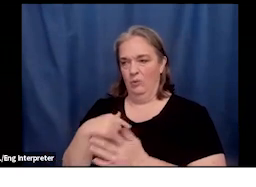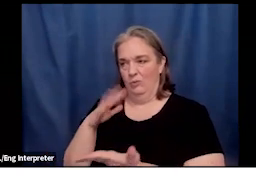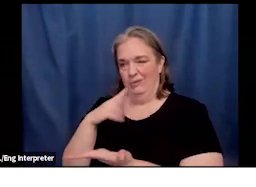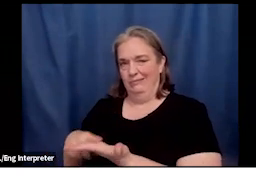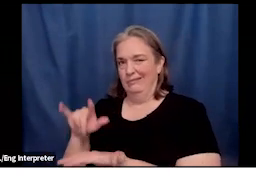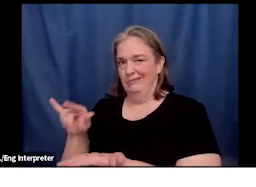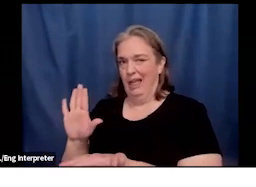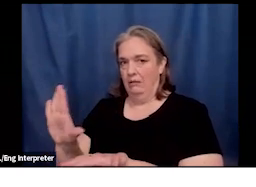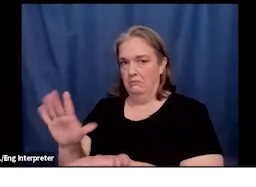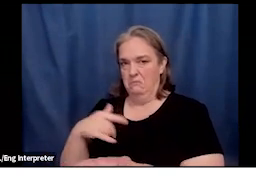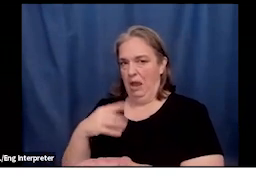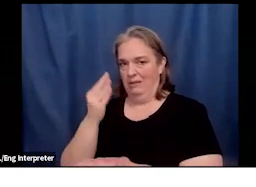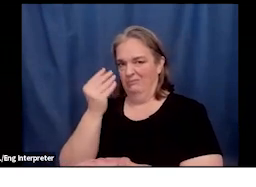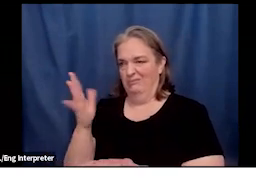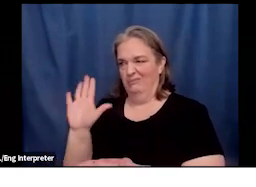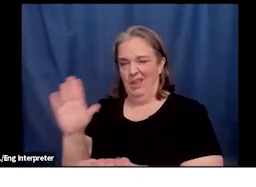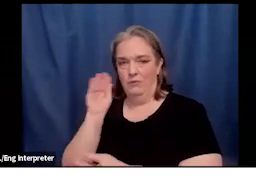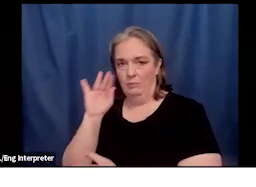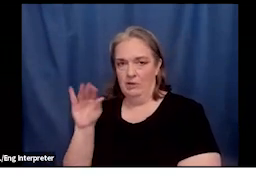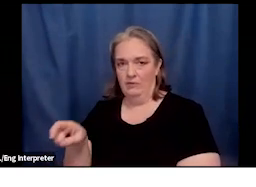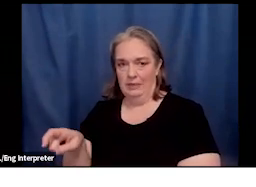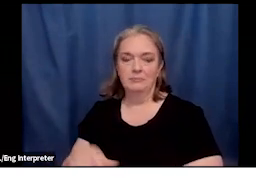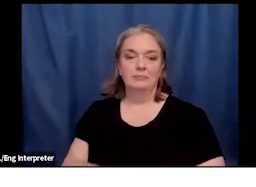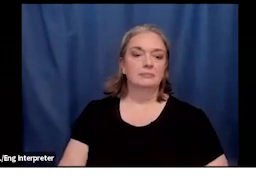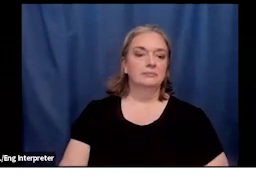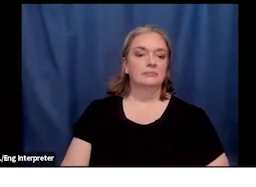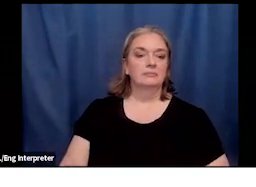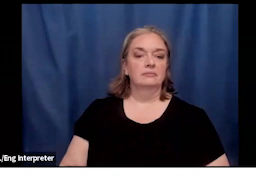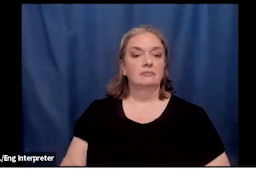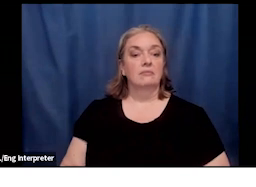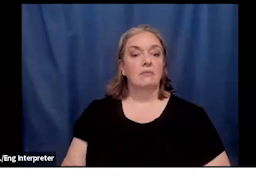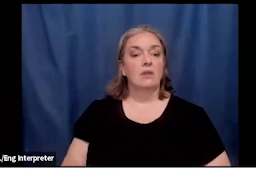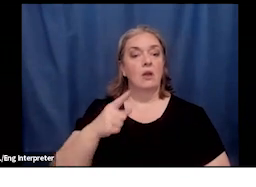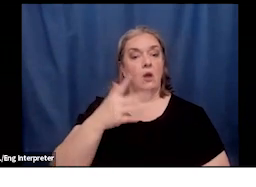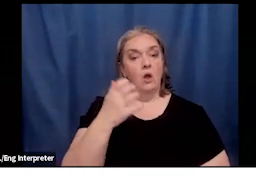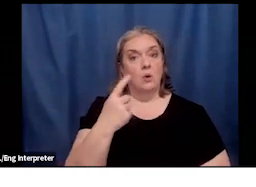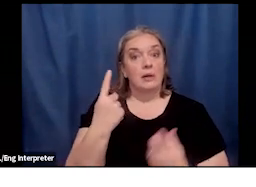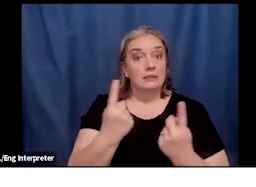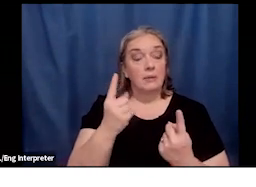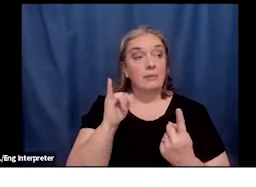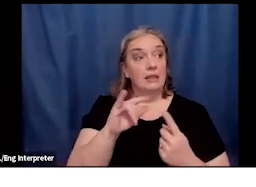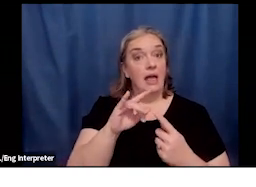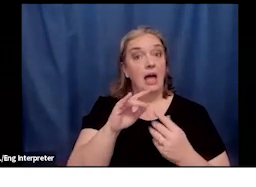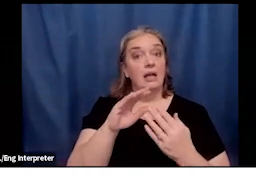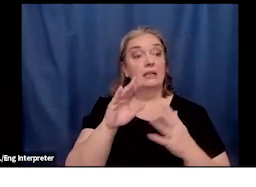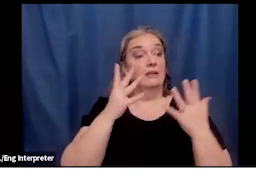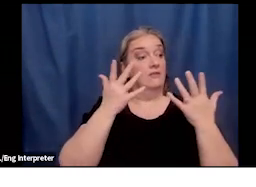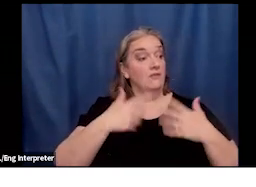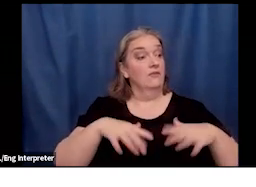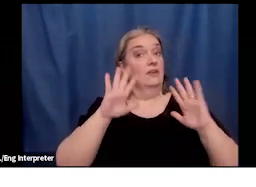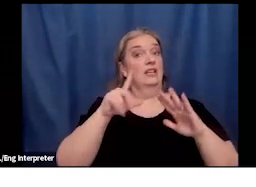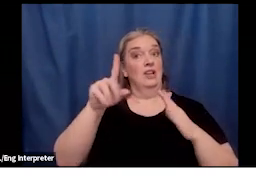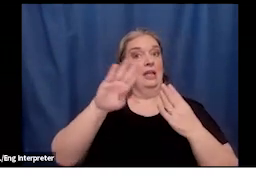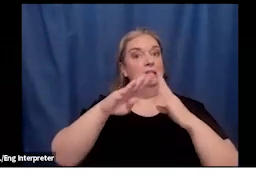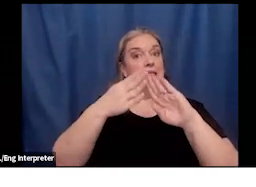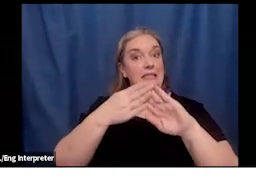line of thinking, if you are creating something that you would like the city to collect or manage long term, that once again